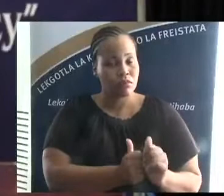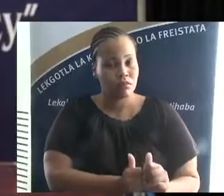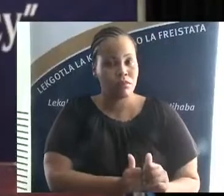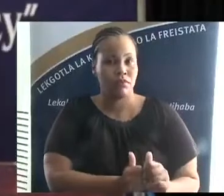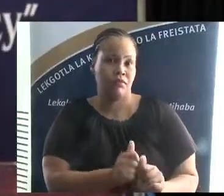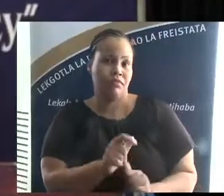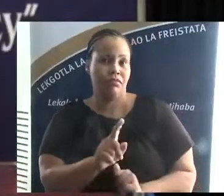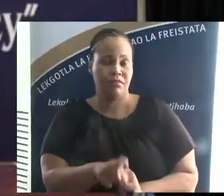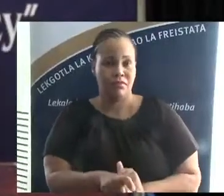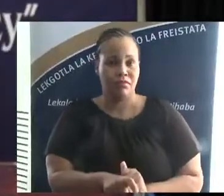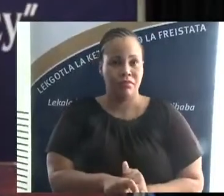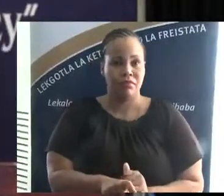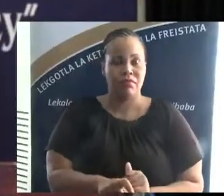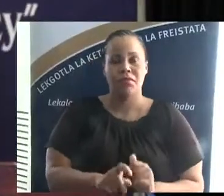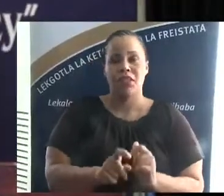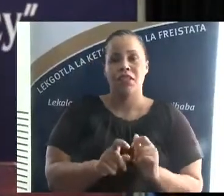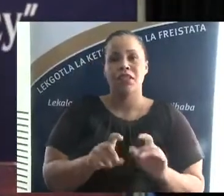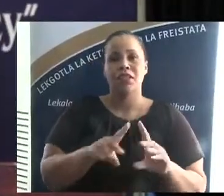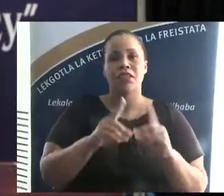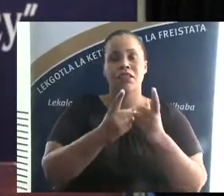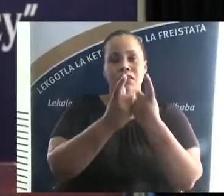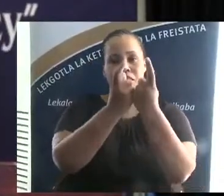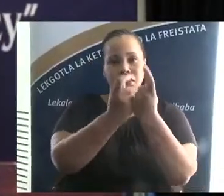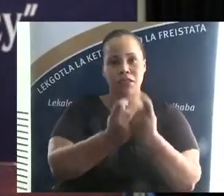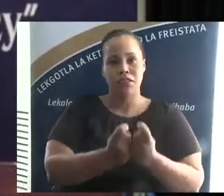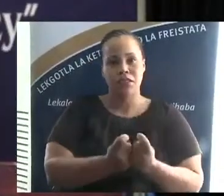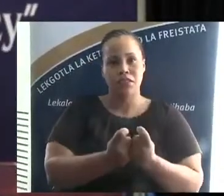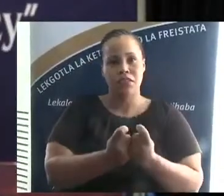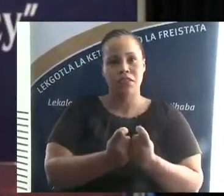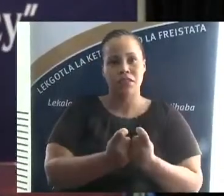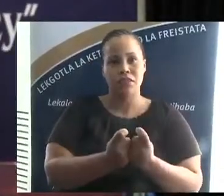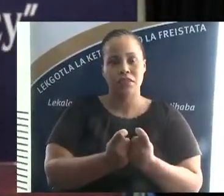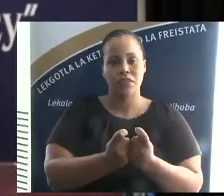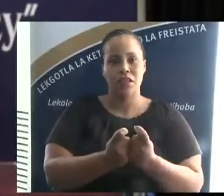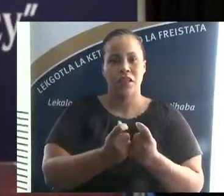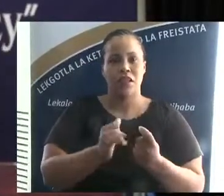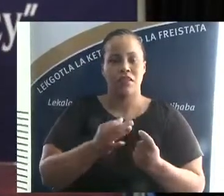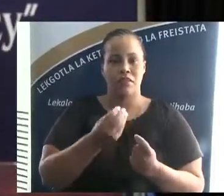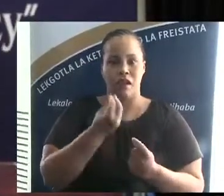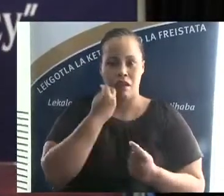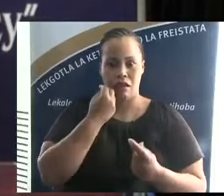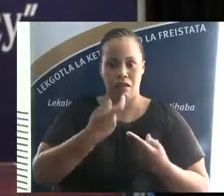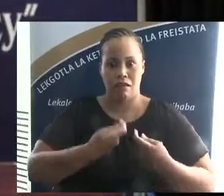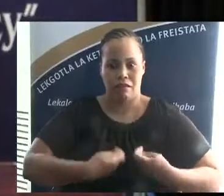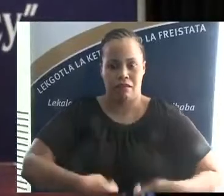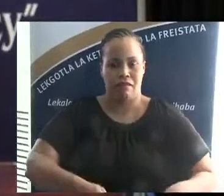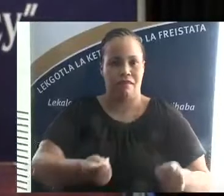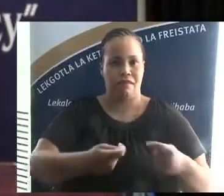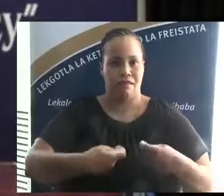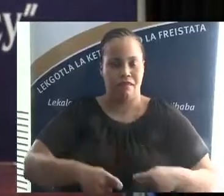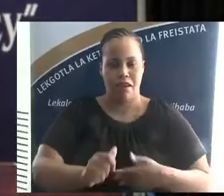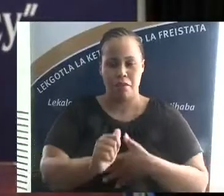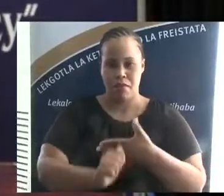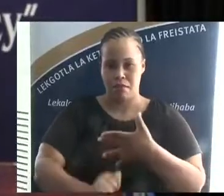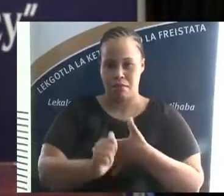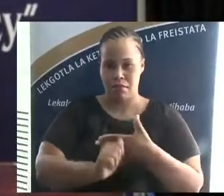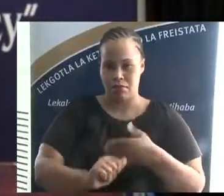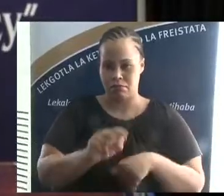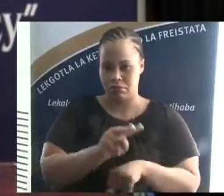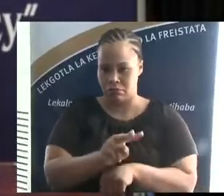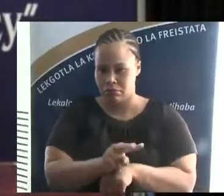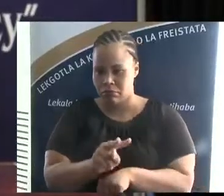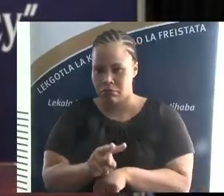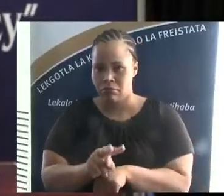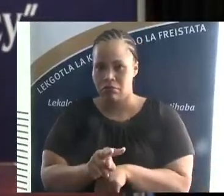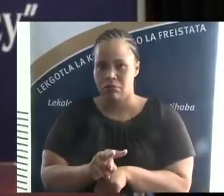services. Treasury continues to monitor the reporting of irregular expenditure by departments and entities on a monthly basis,